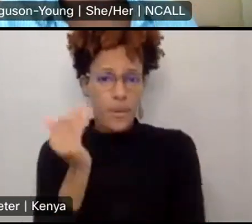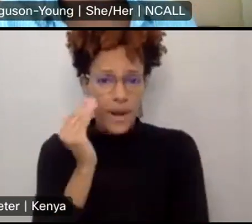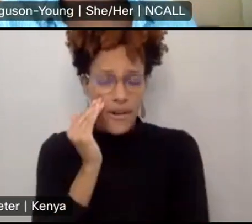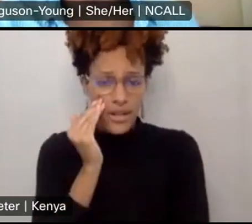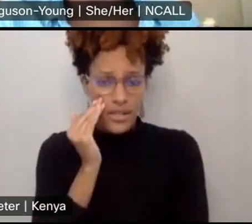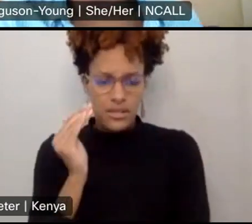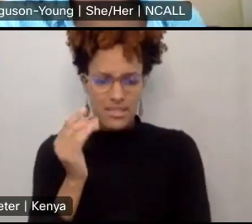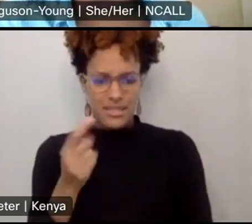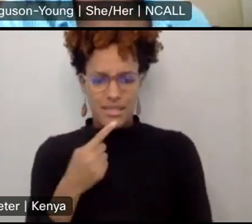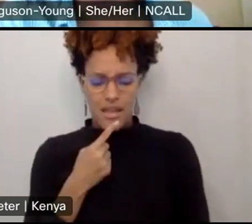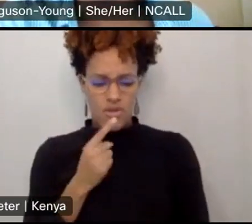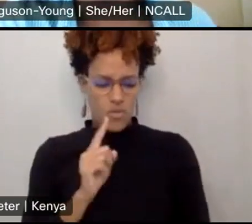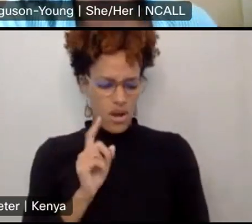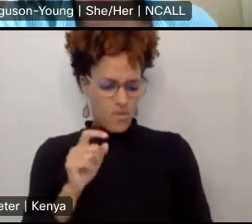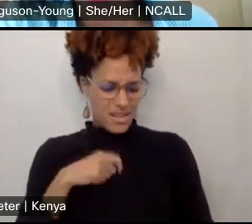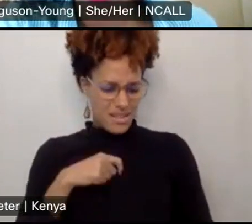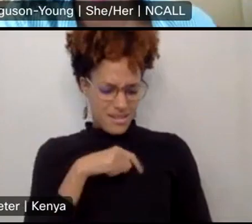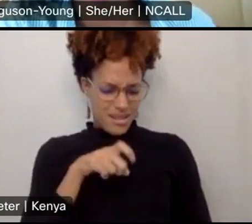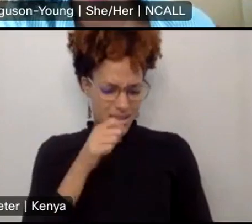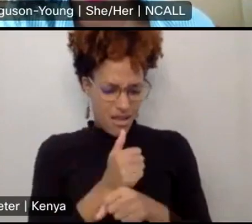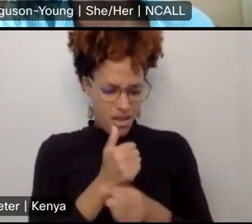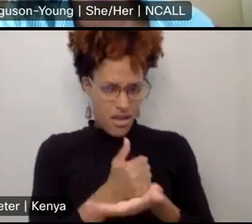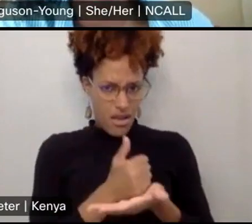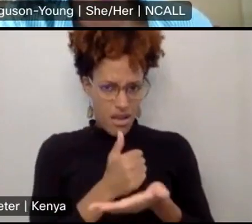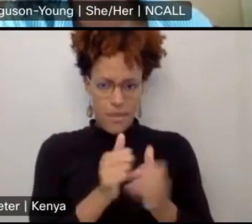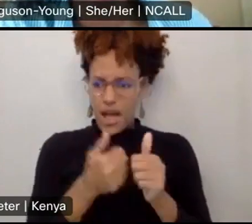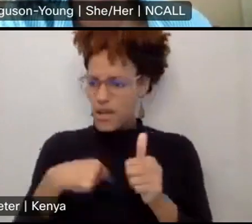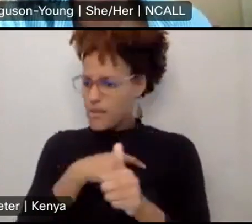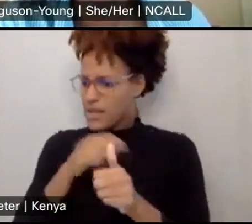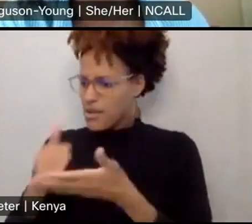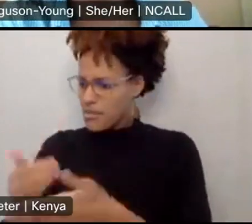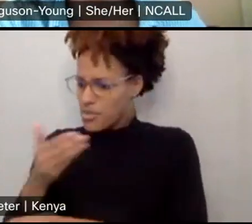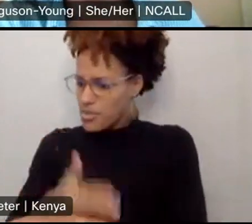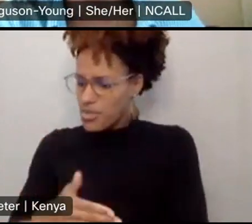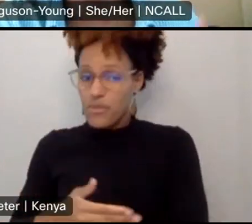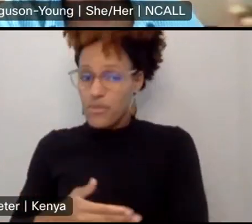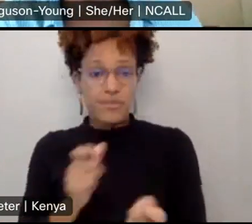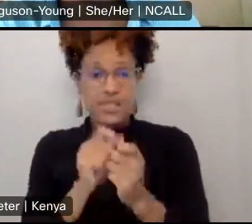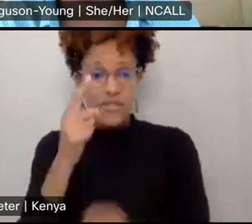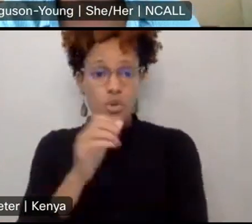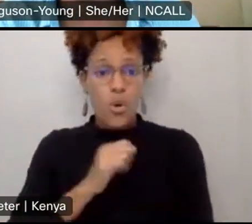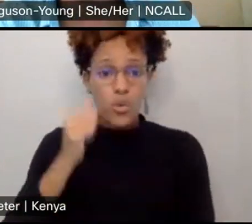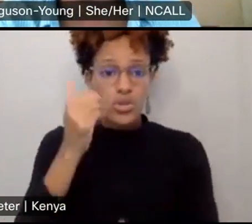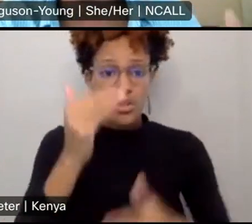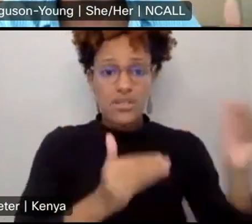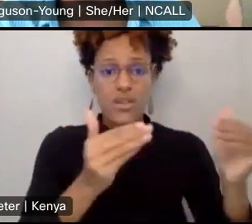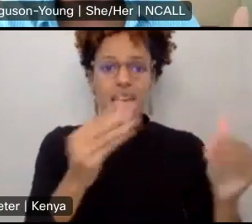do we need help, how can we improve, on accessibility for older adults, and recognizing that there is such a